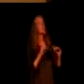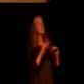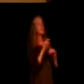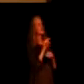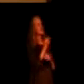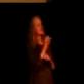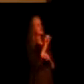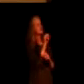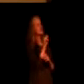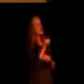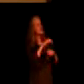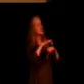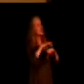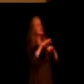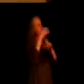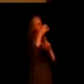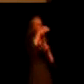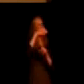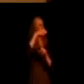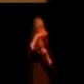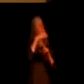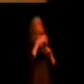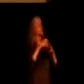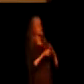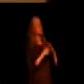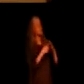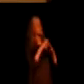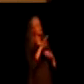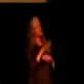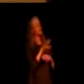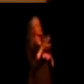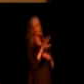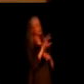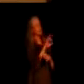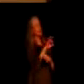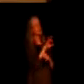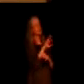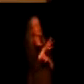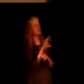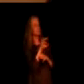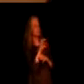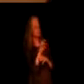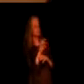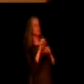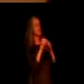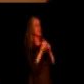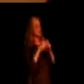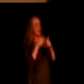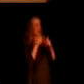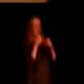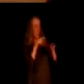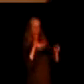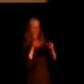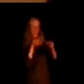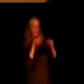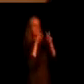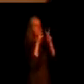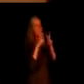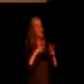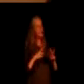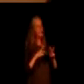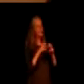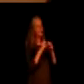NASA Earth satellites started, right about 1960. The Weather Watcher, the Tyros